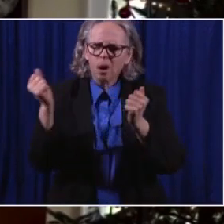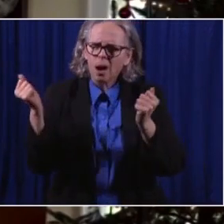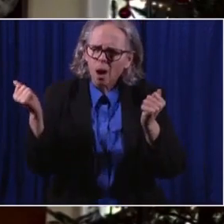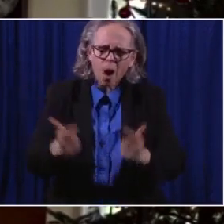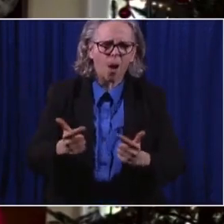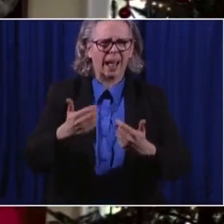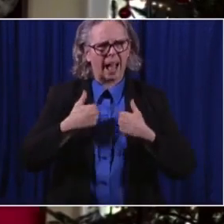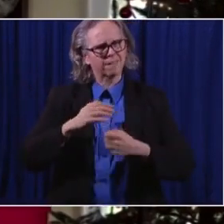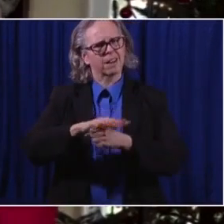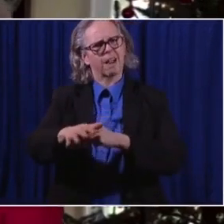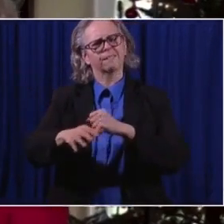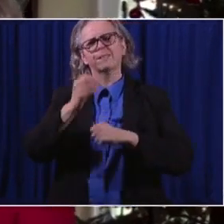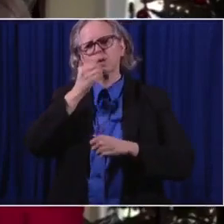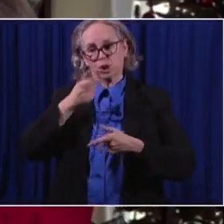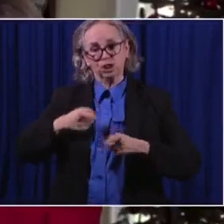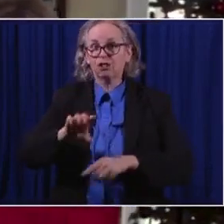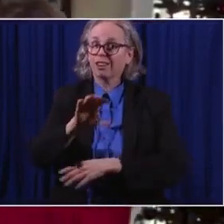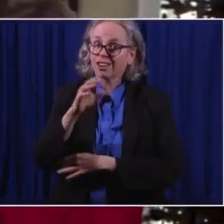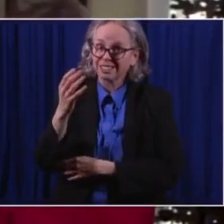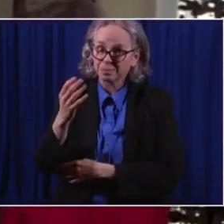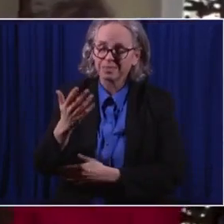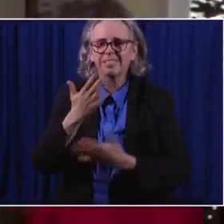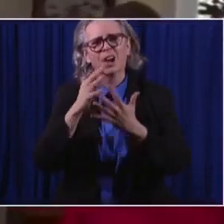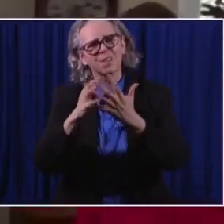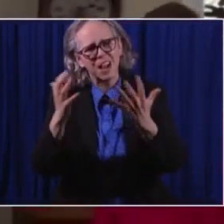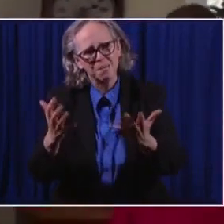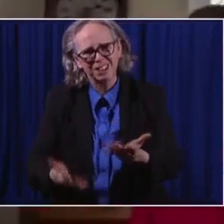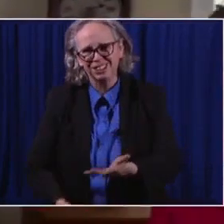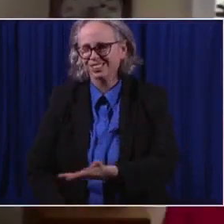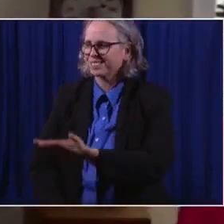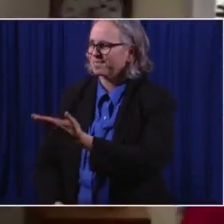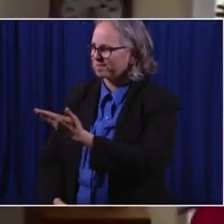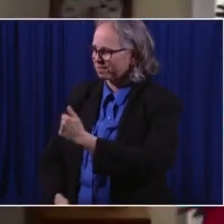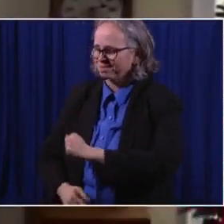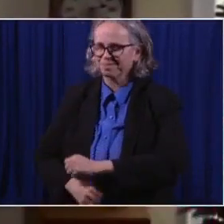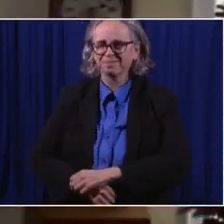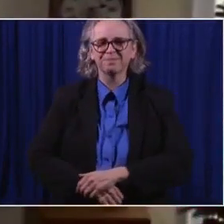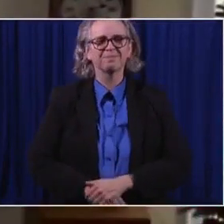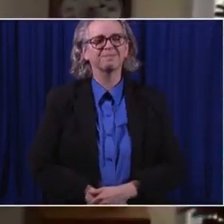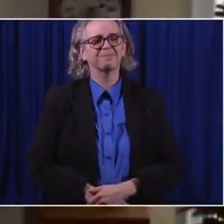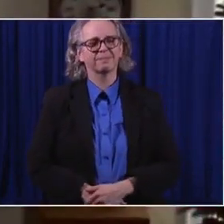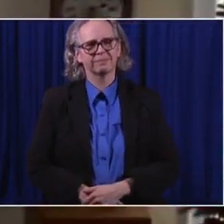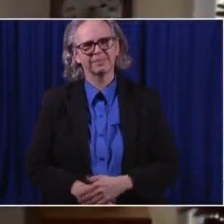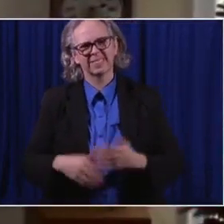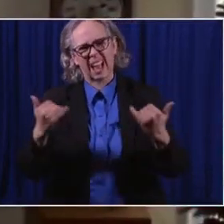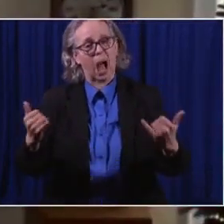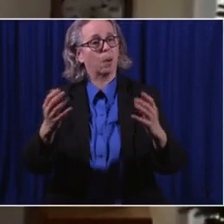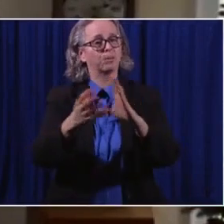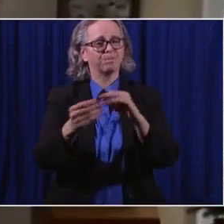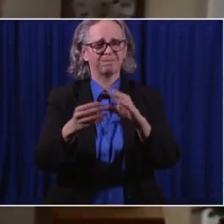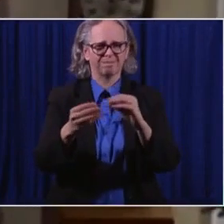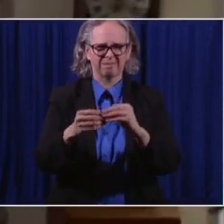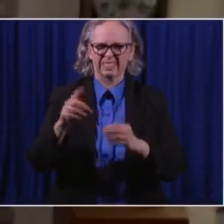Eric, let's go to our data slide for today. Today, we're reporting